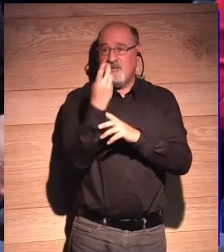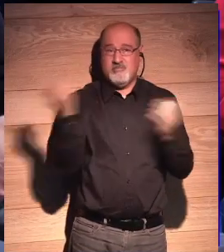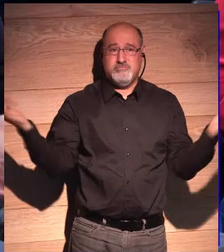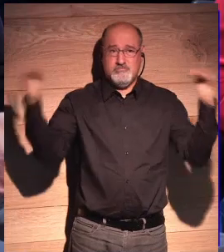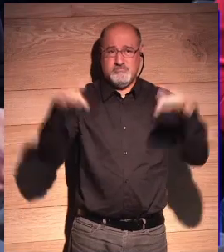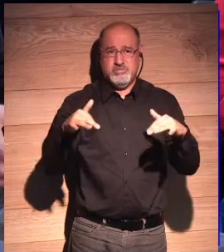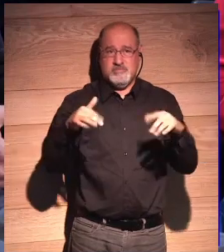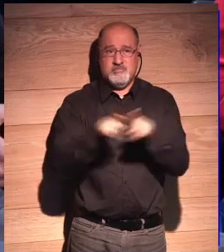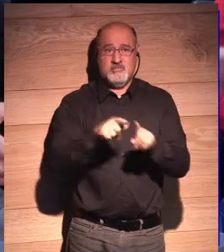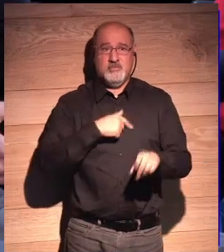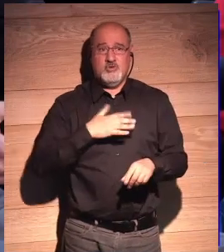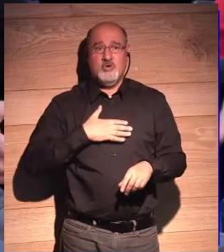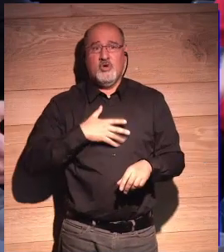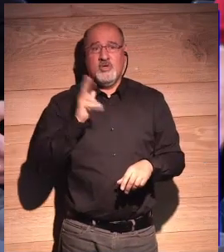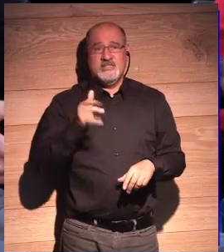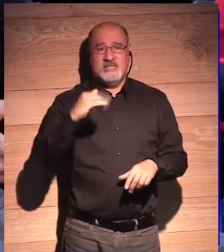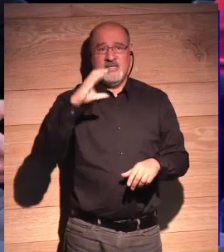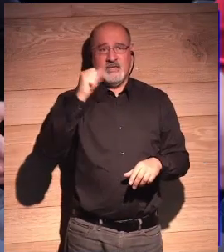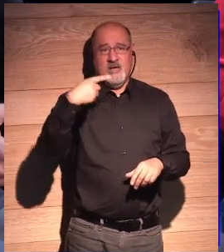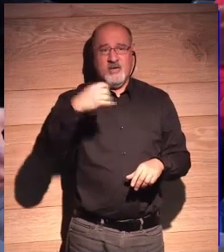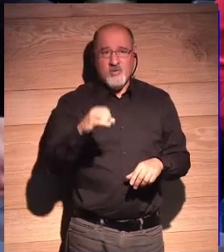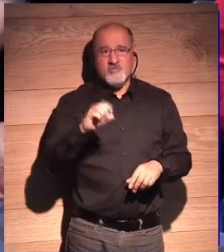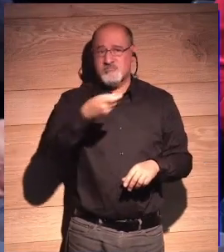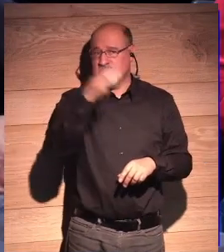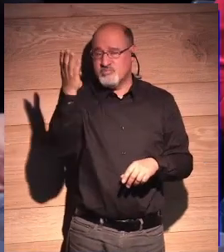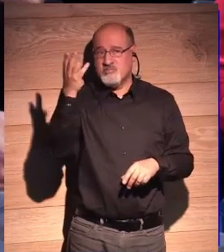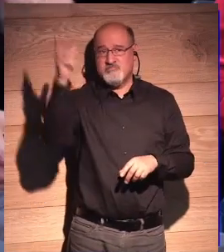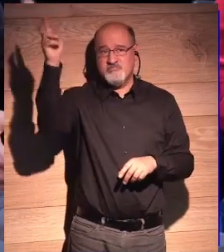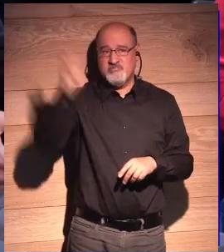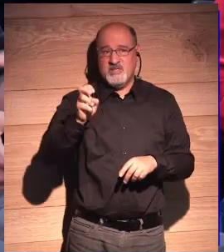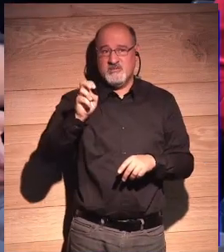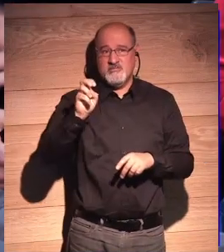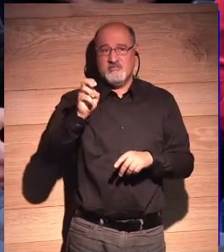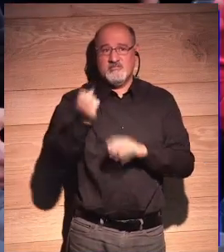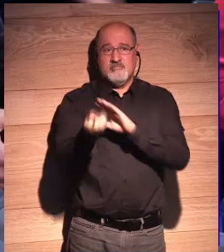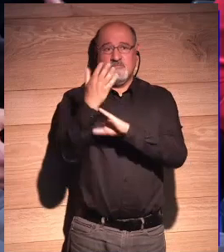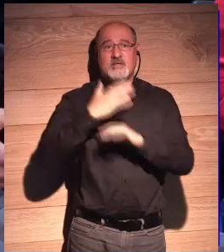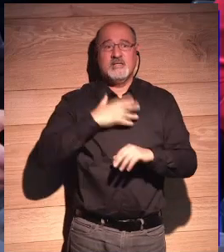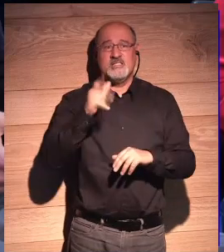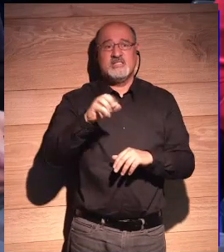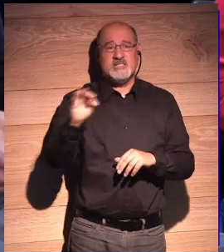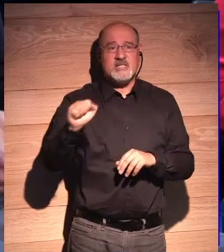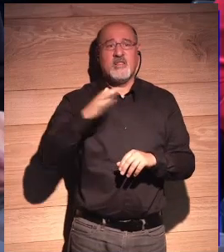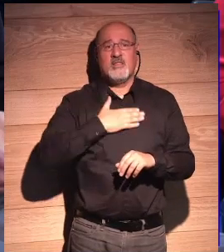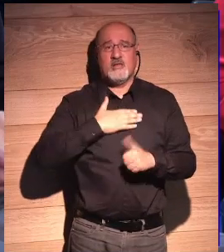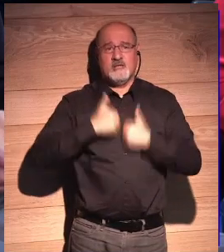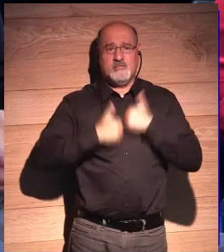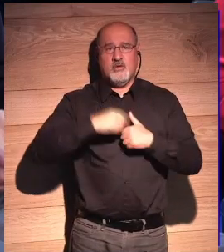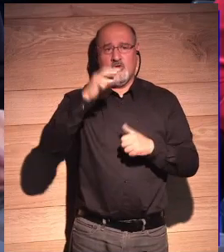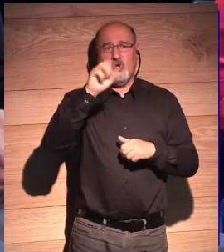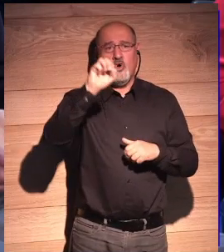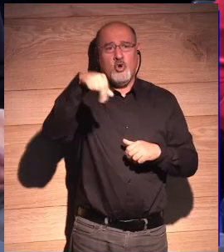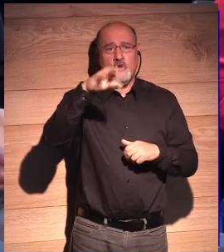came from Chicago. The Hernandez brothers were in Los Angeles. Chester Brown was in Toronto. You know, we would meet up